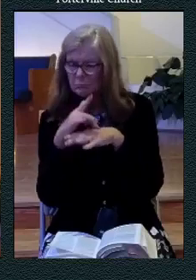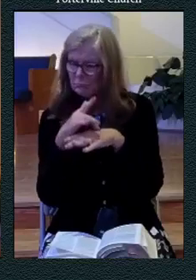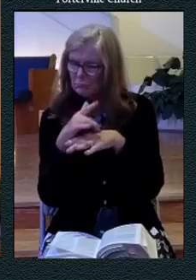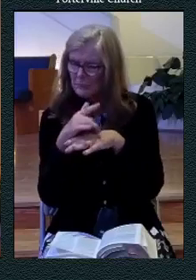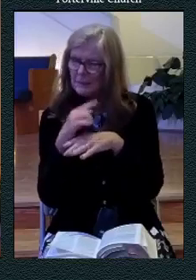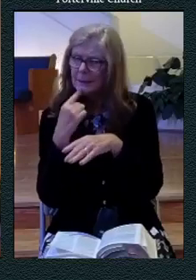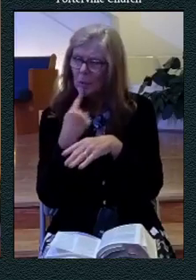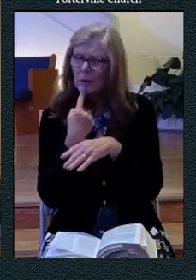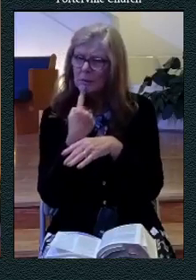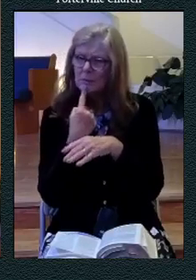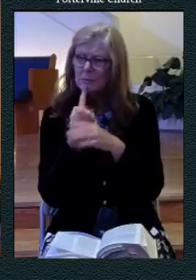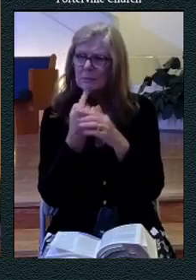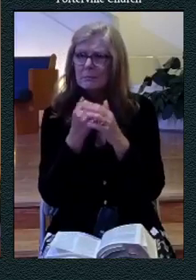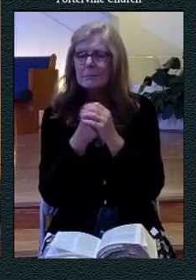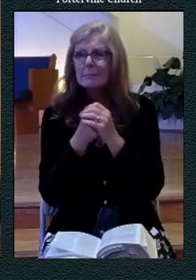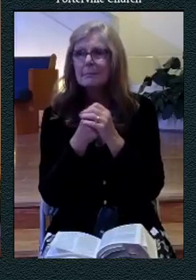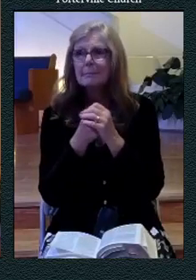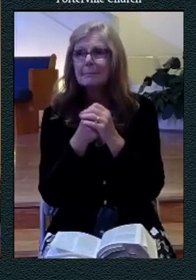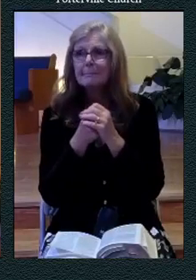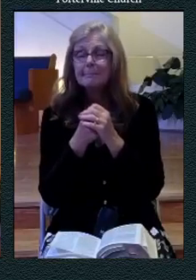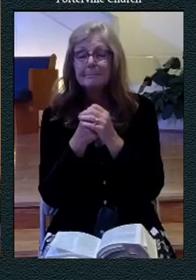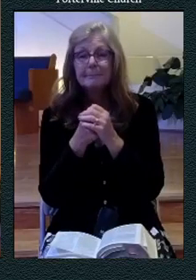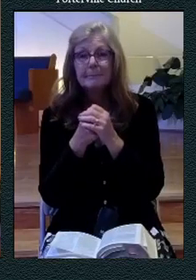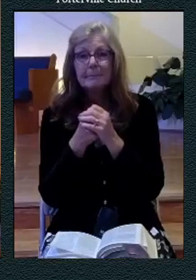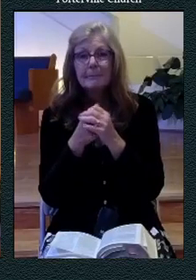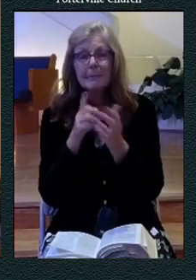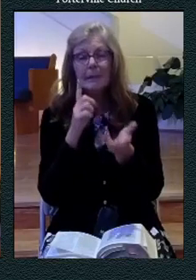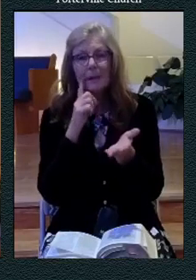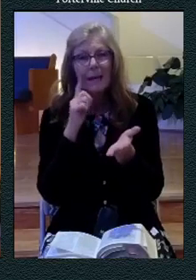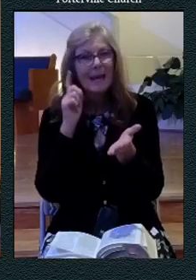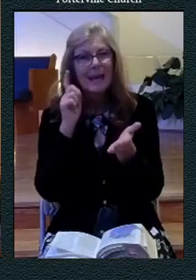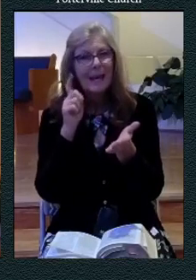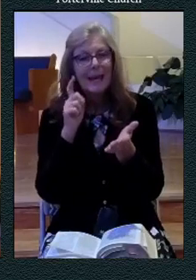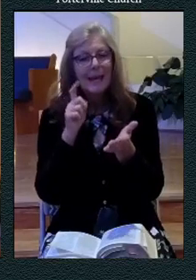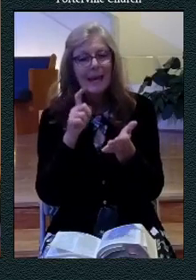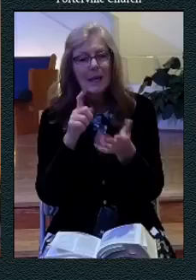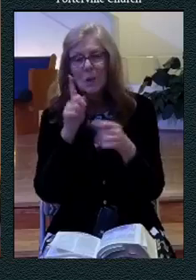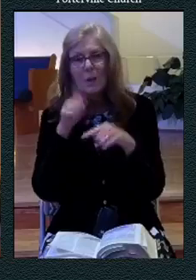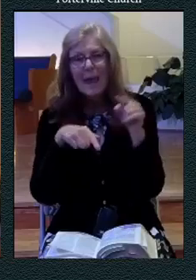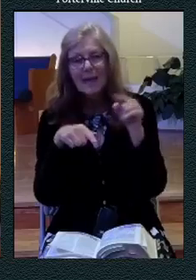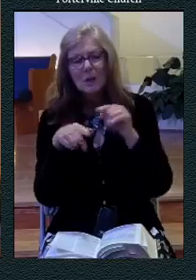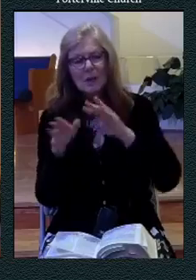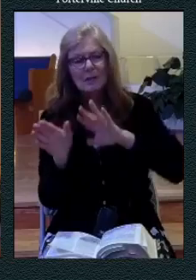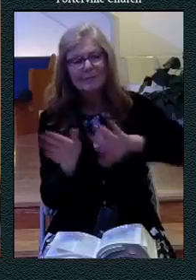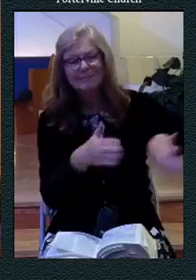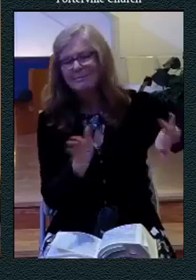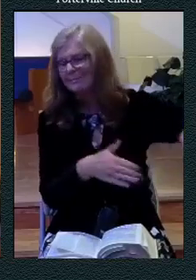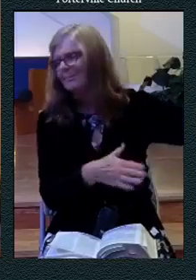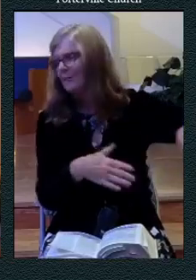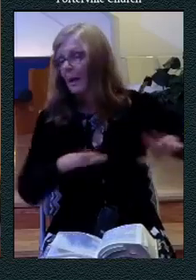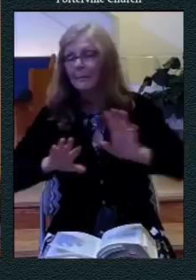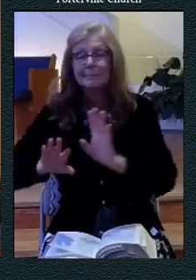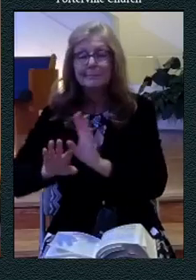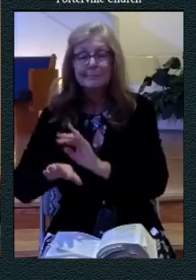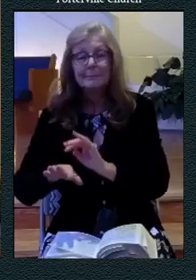And we know that you can't just sweep it under the rug. You can't just say abracadabra and it's all gone. Sin is a